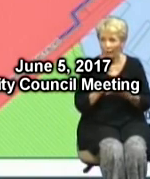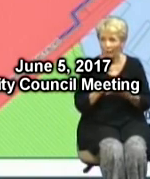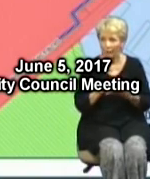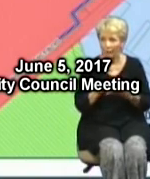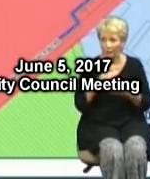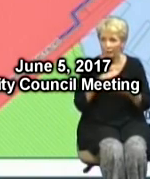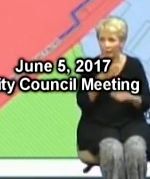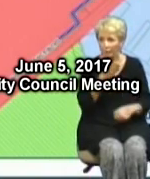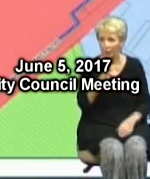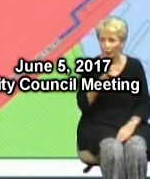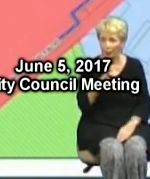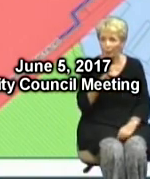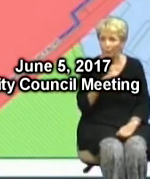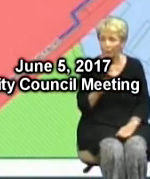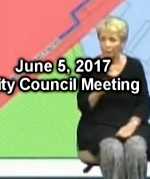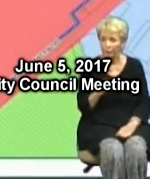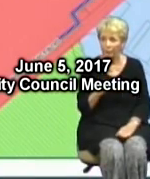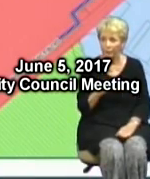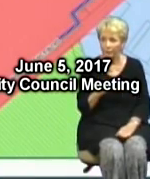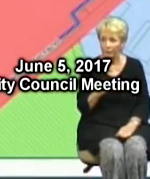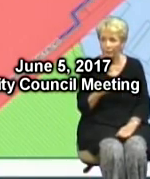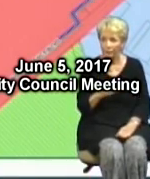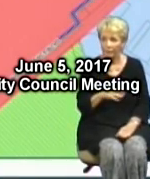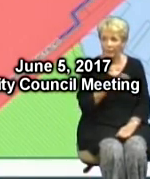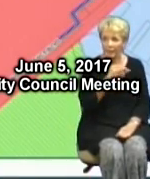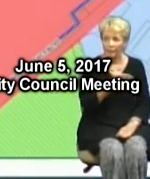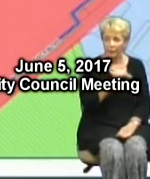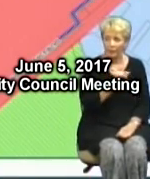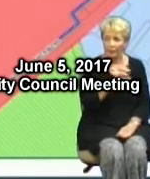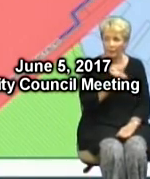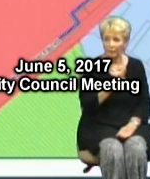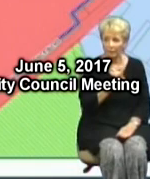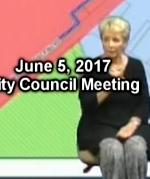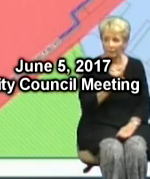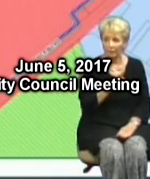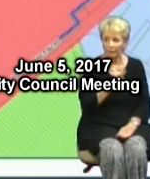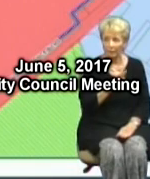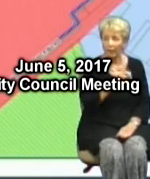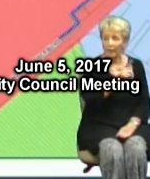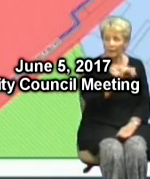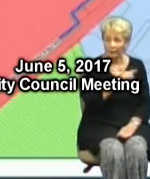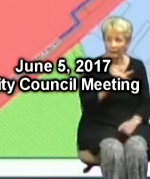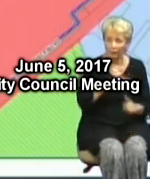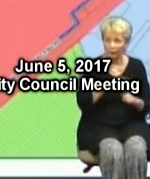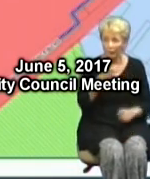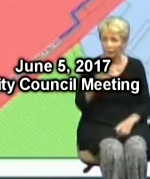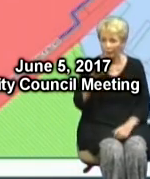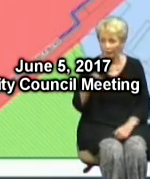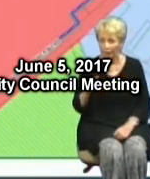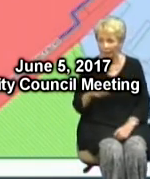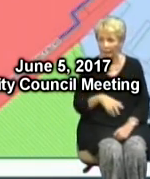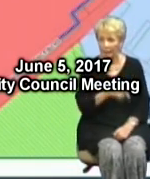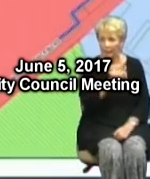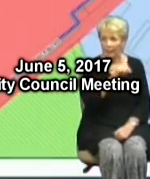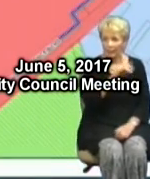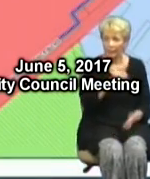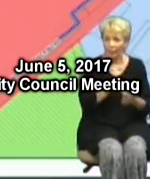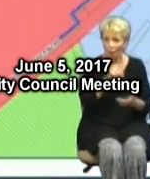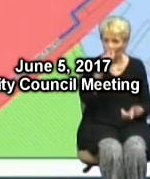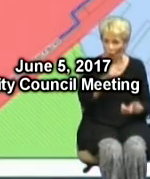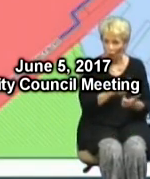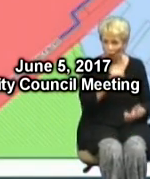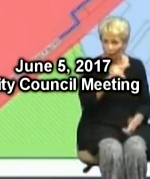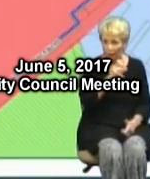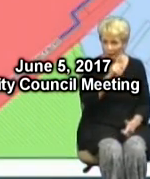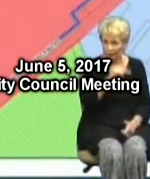outlined in blue from HID, or actually from LID to HID, and LID being the